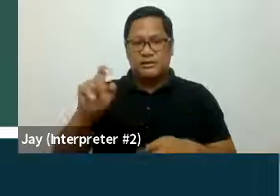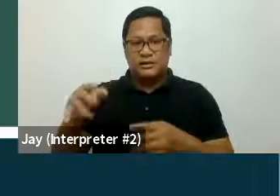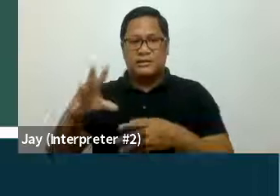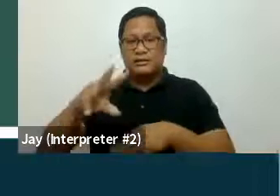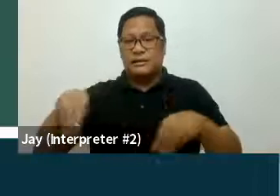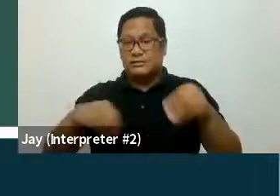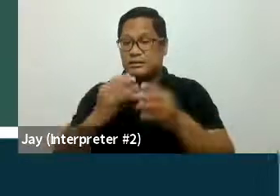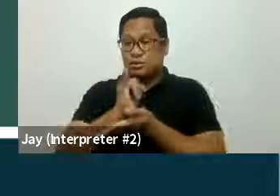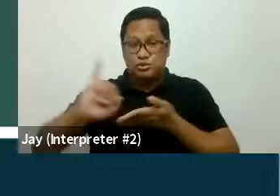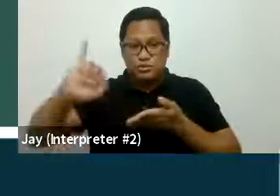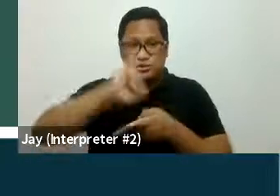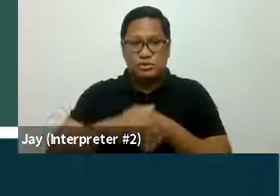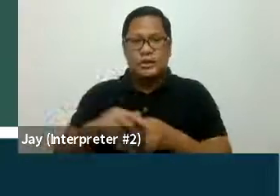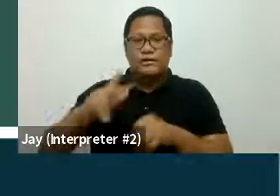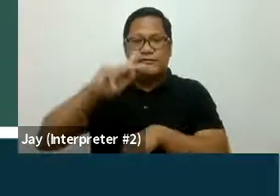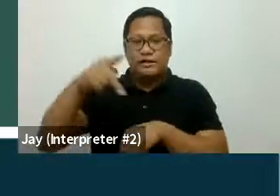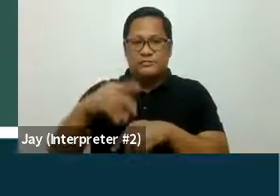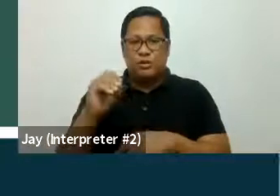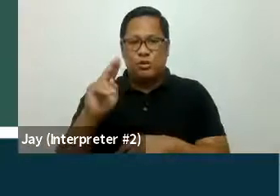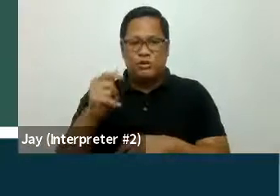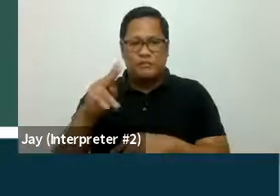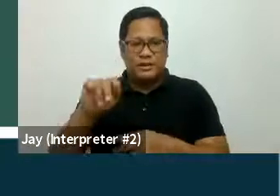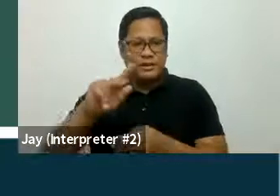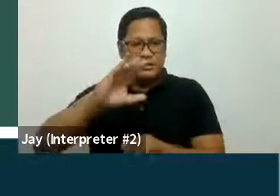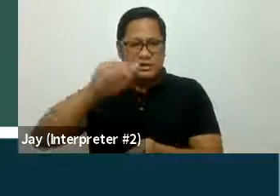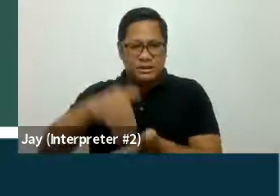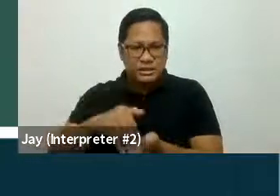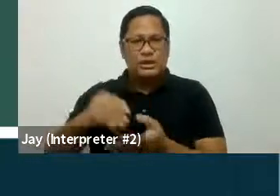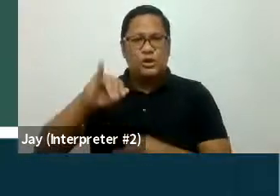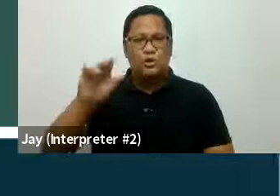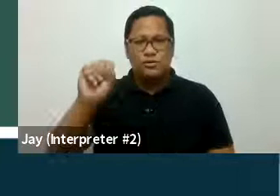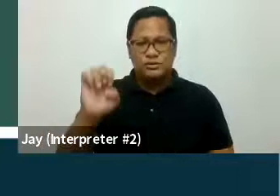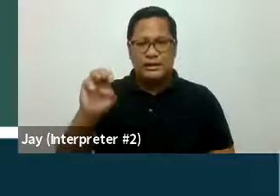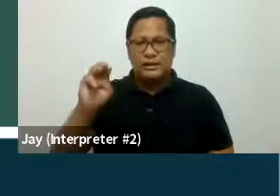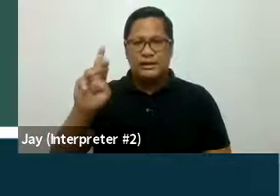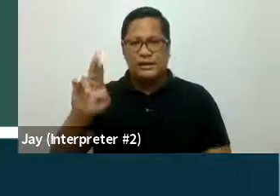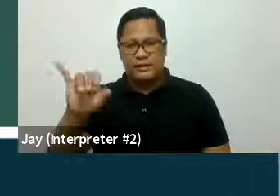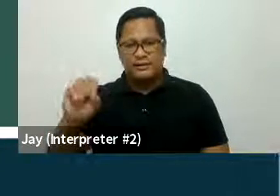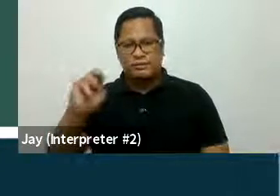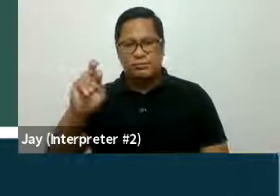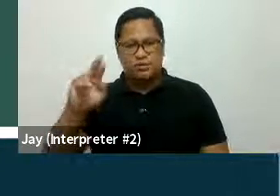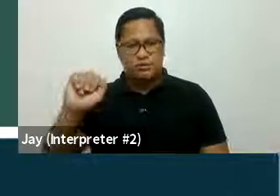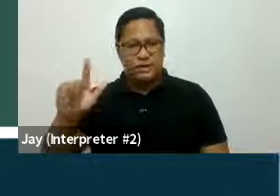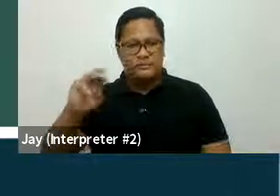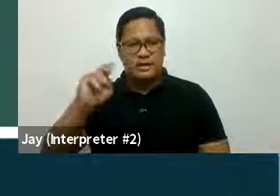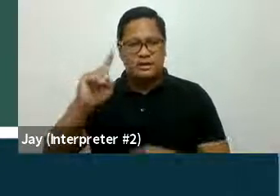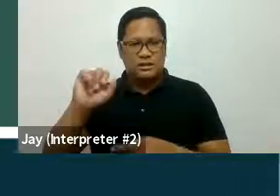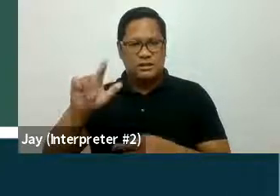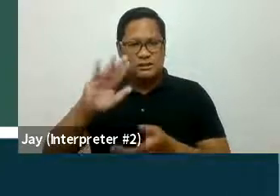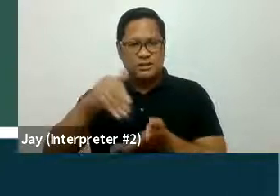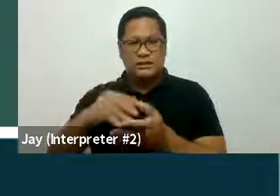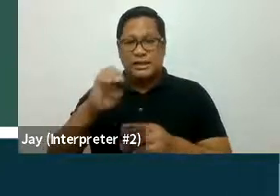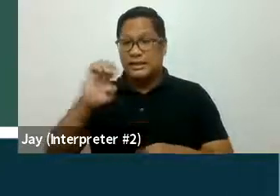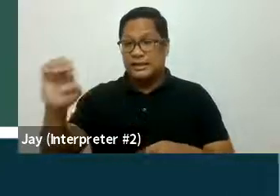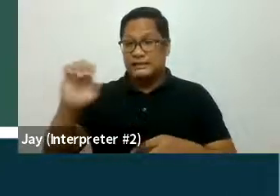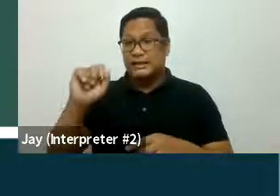Orthopedic Center, the Jose Reyes Memorial Medical Center, and East Avenue Medical Center. And for Luzon, it is the Baguio General Hospital